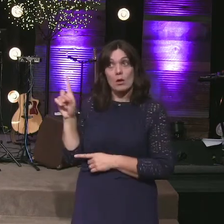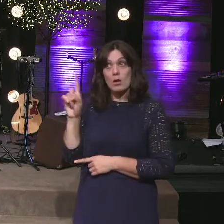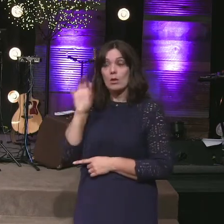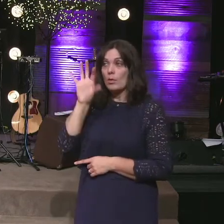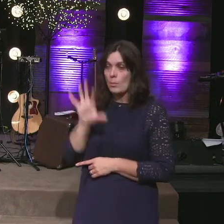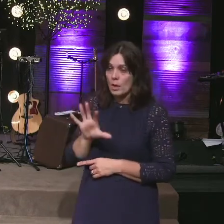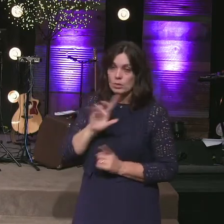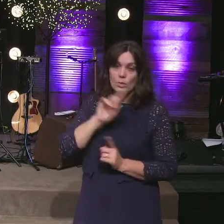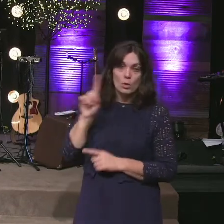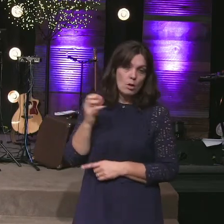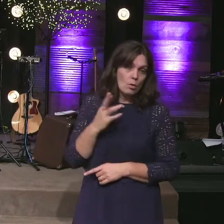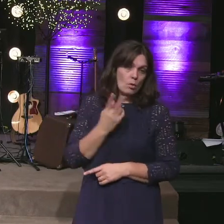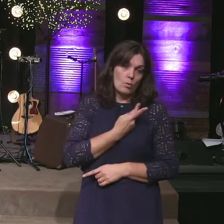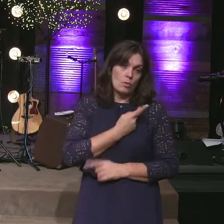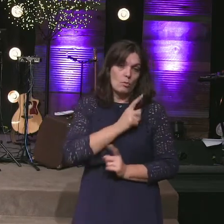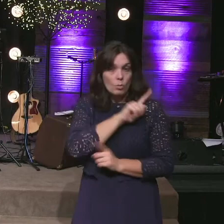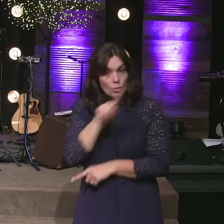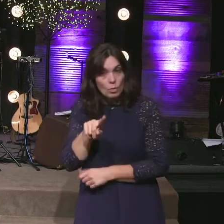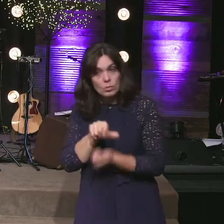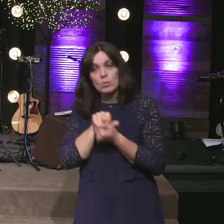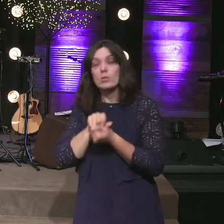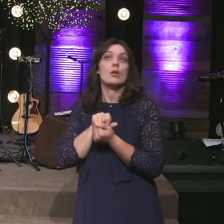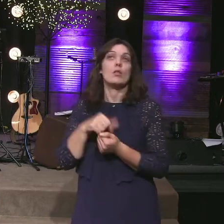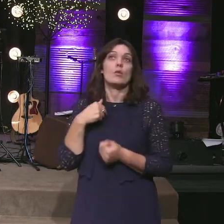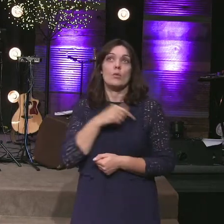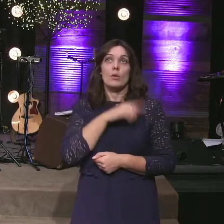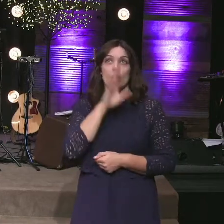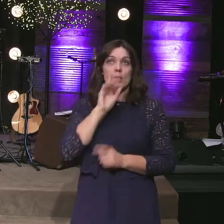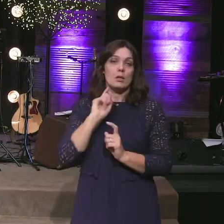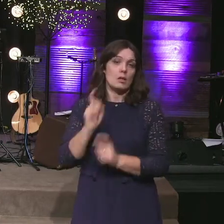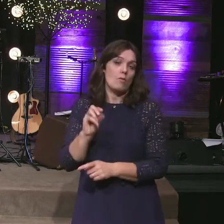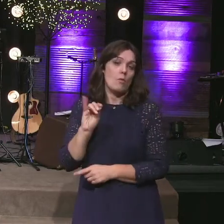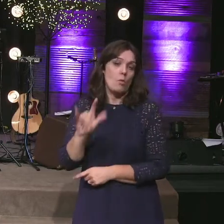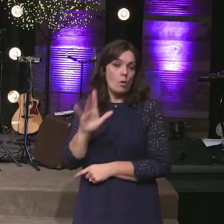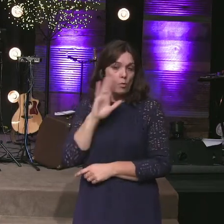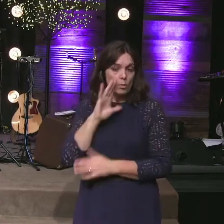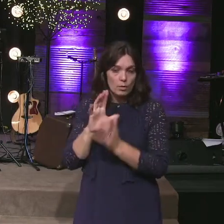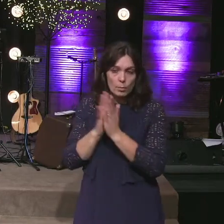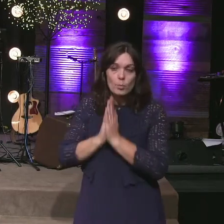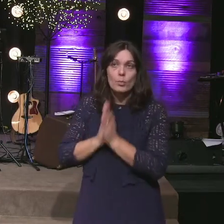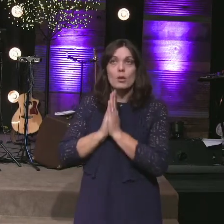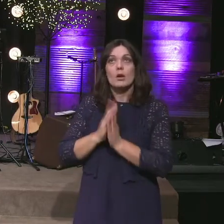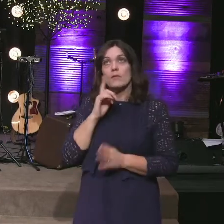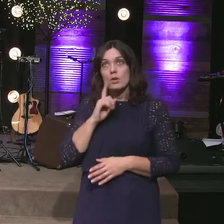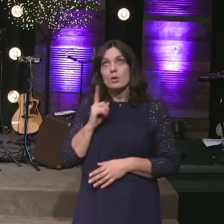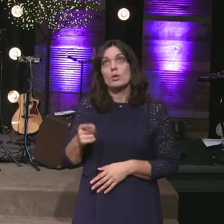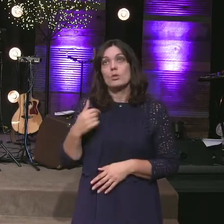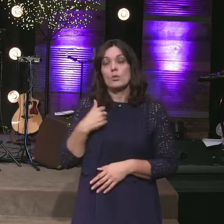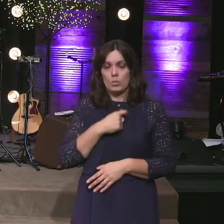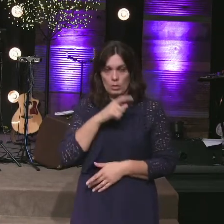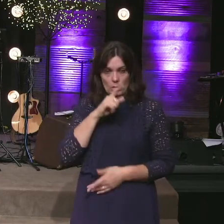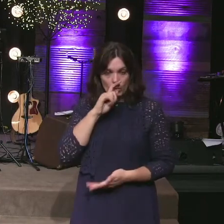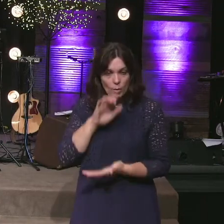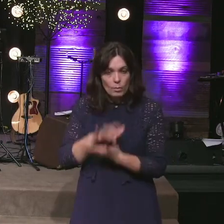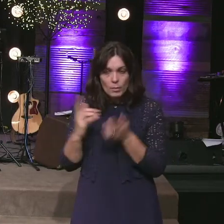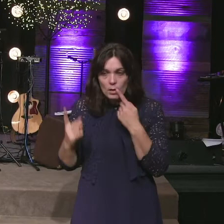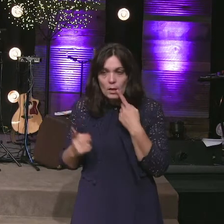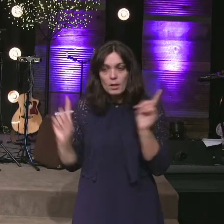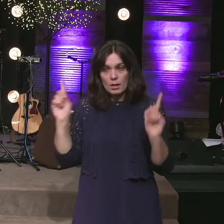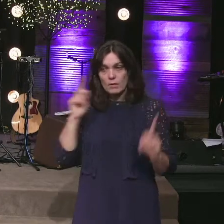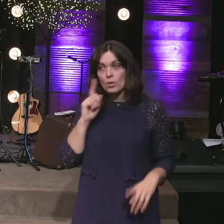we'd have gone together, and we would have anointed you with oil, and we'd have prayed over you, and we would have believed for you.